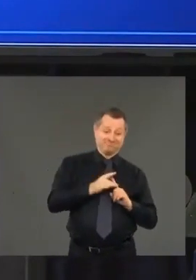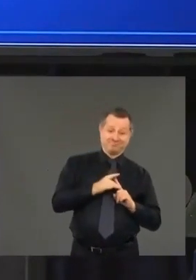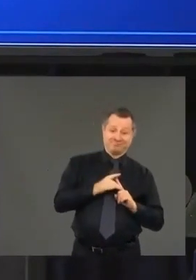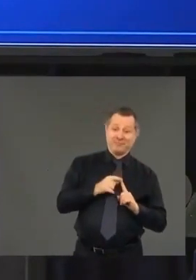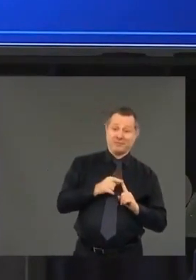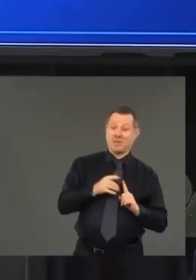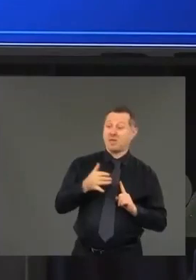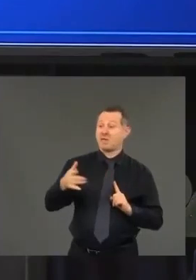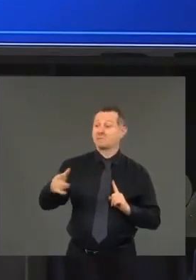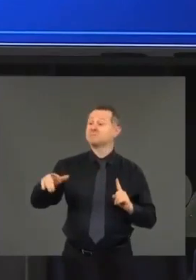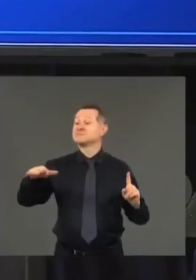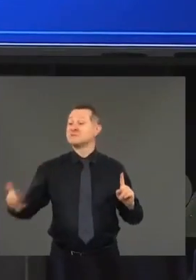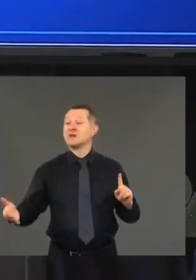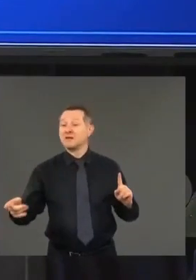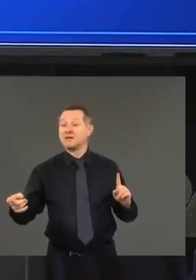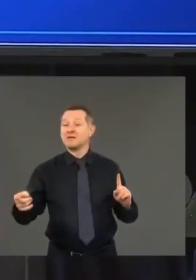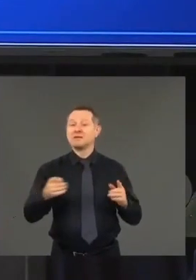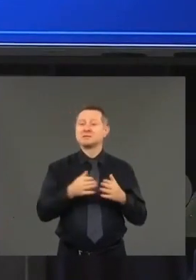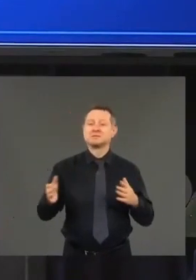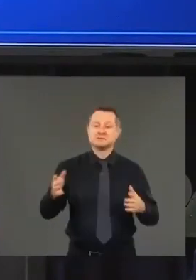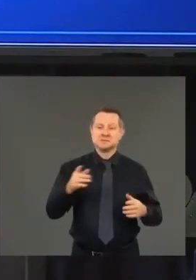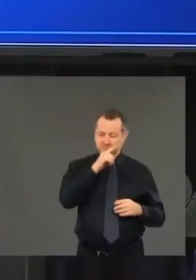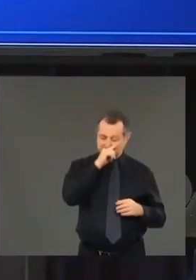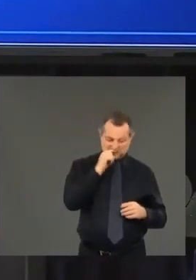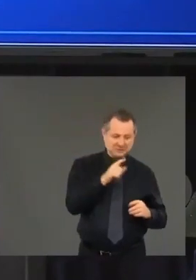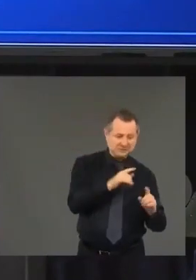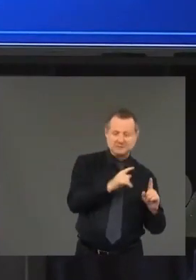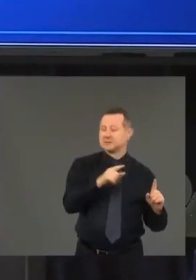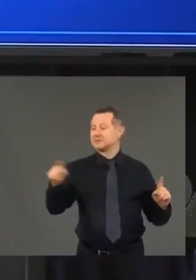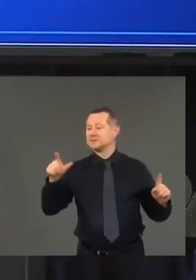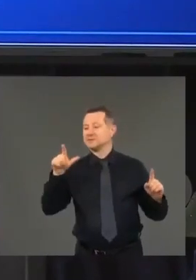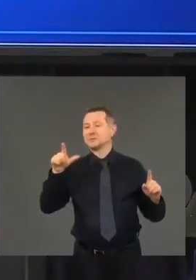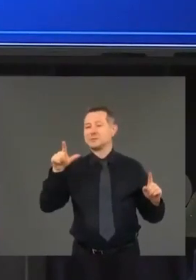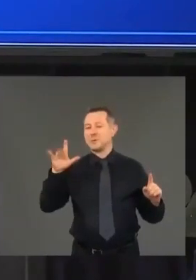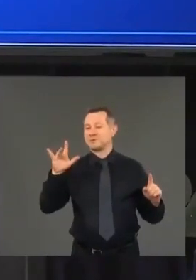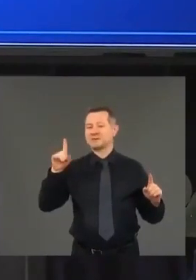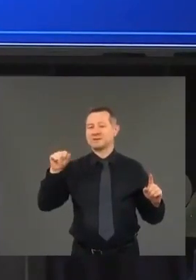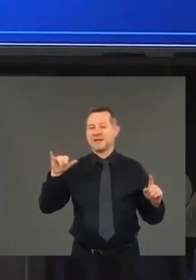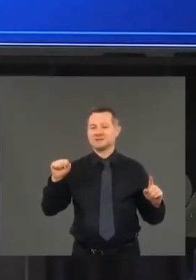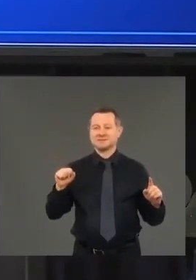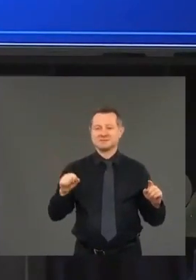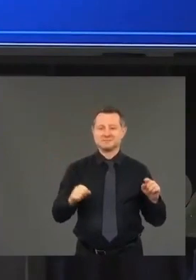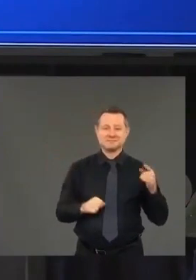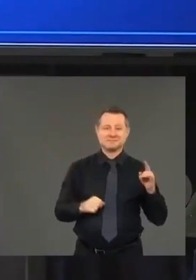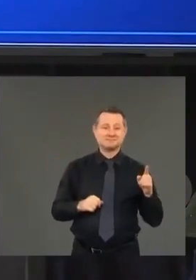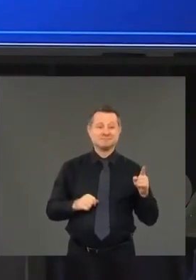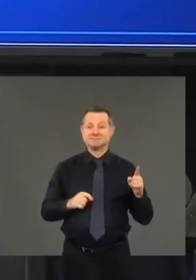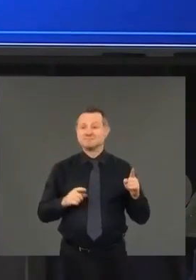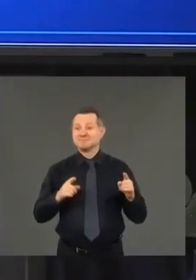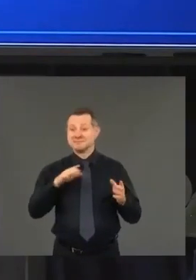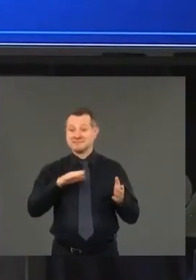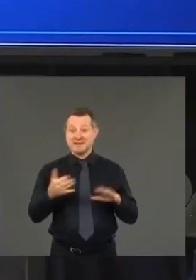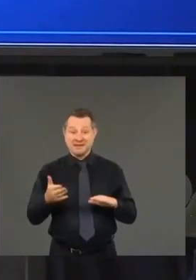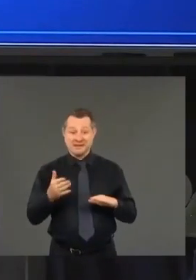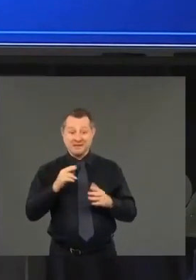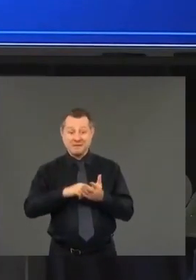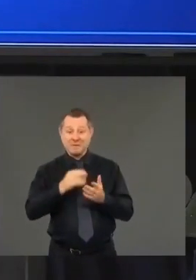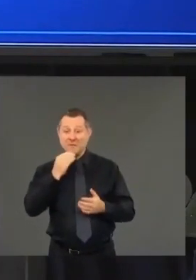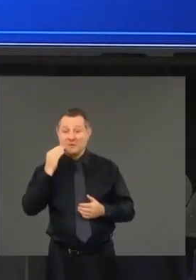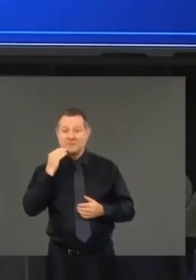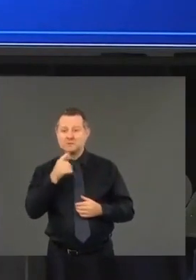to 25 days. So when you look at when the mortality took place, when people were dying in nursing homes, it began in the end of March